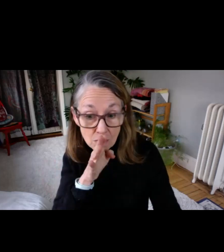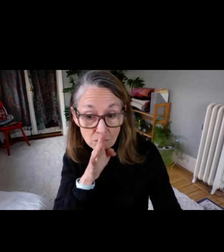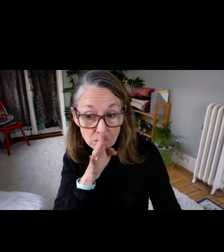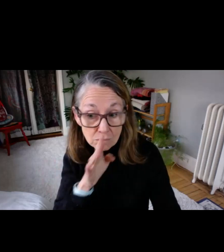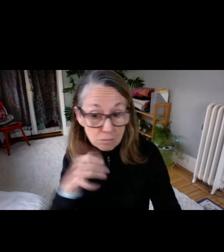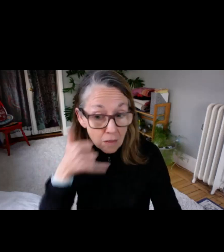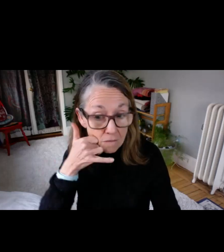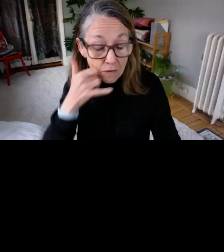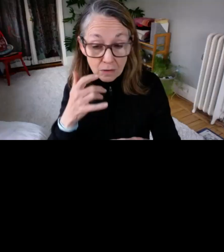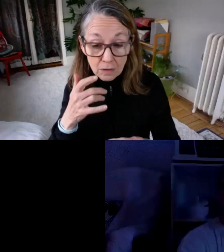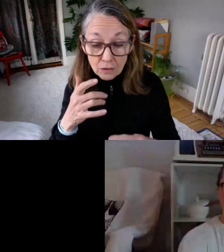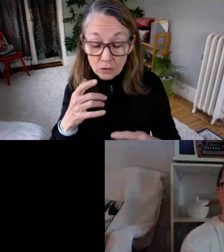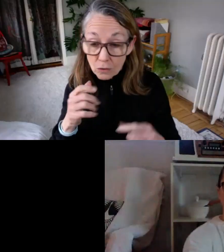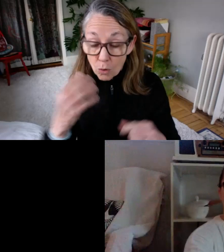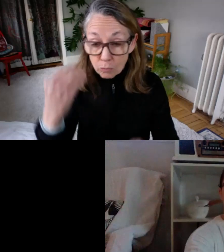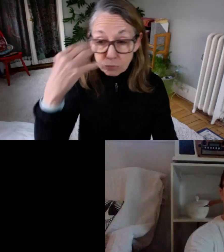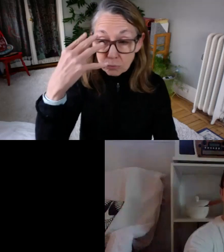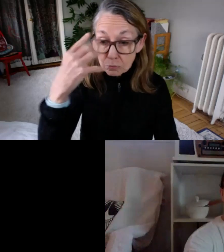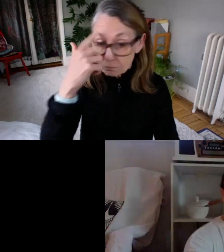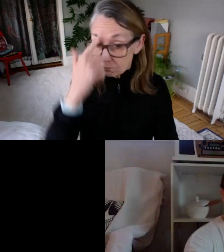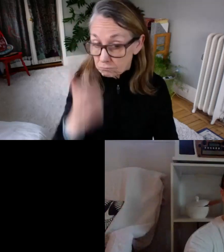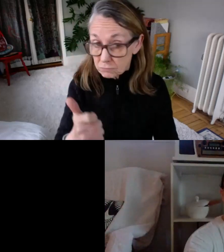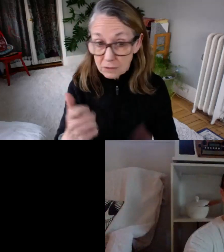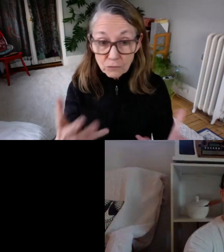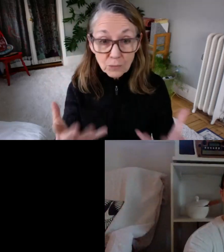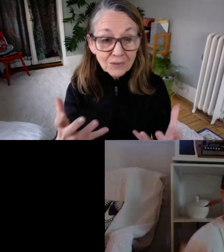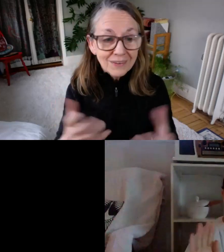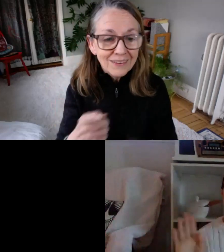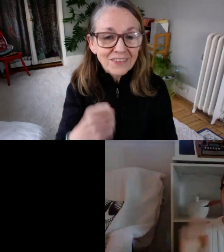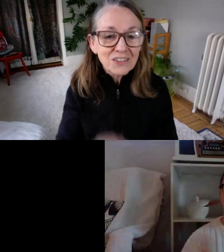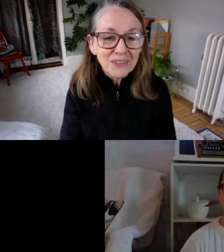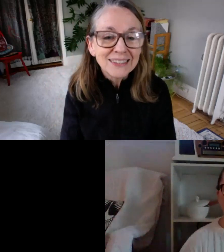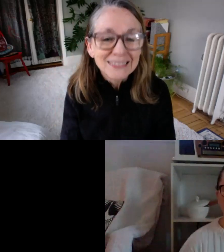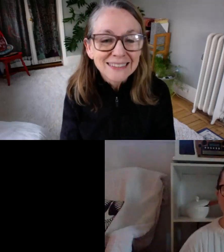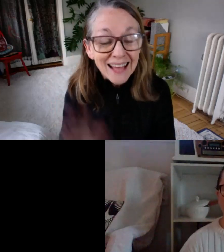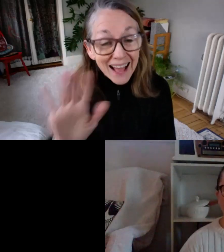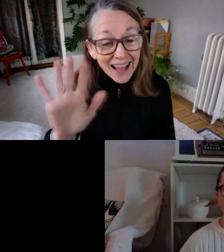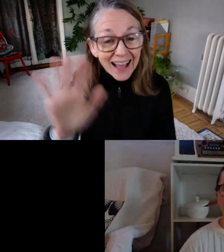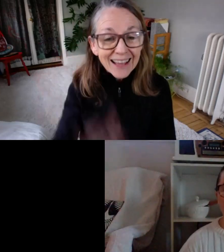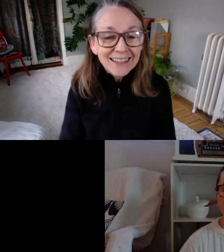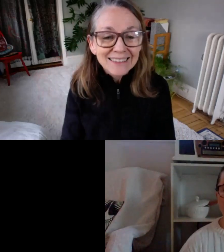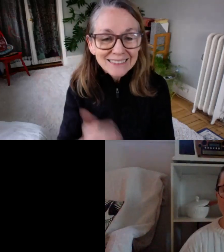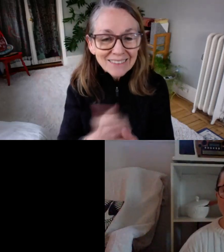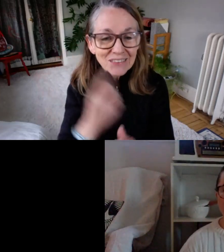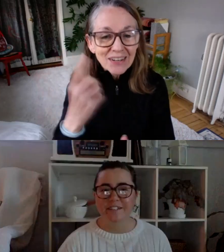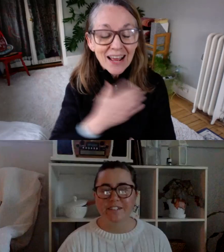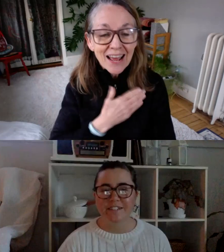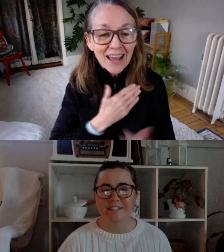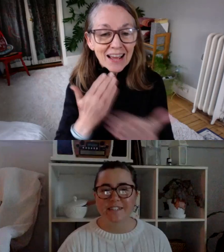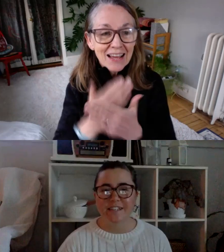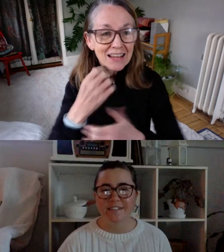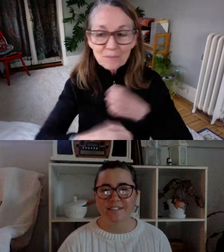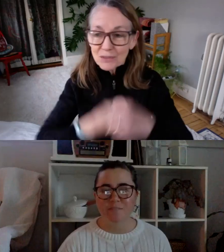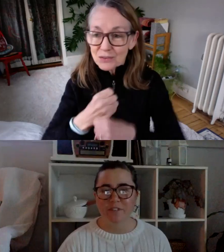you can turn on the camera if you want to. If not, we can move on. Hi. There you Hi. go. Everyone, Happy New Year. It's good